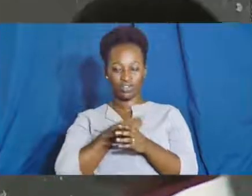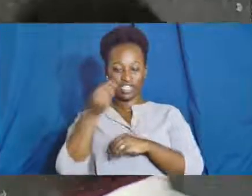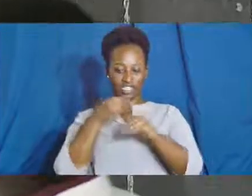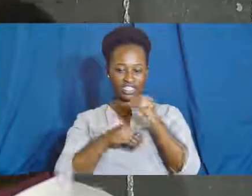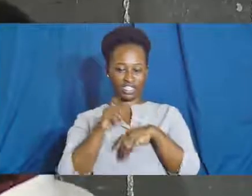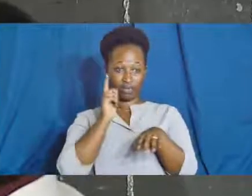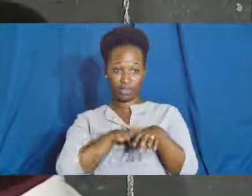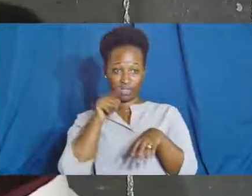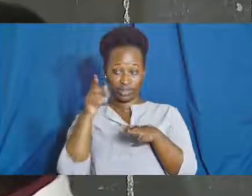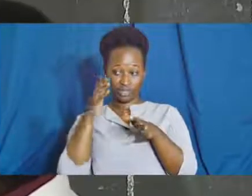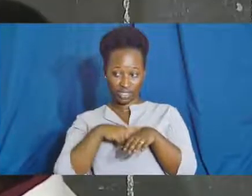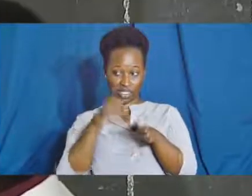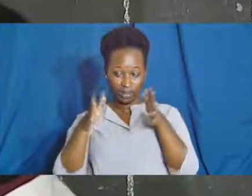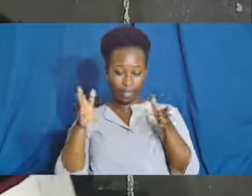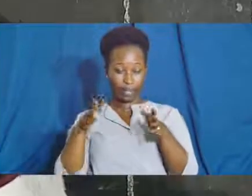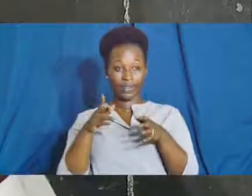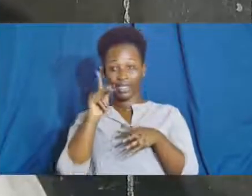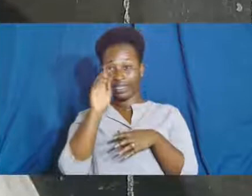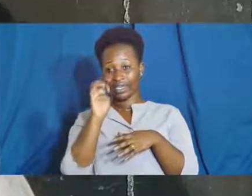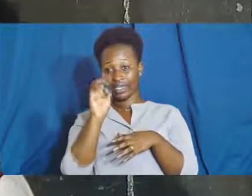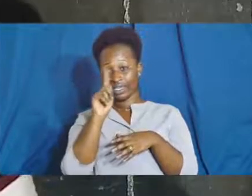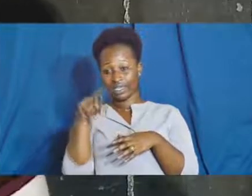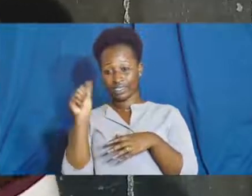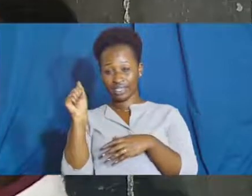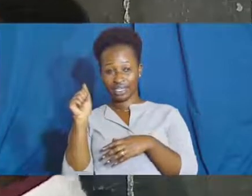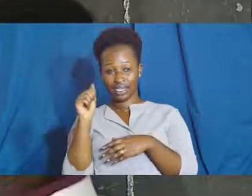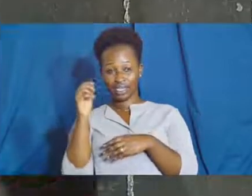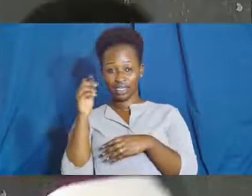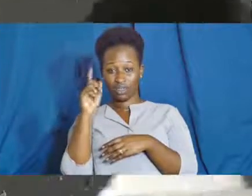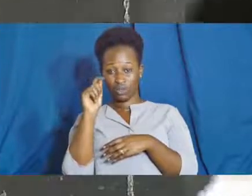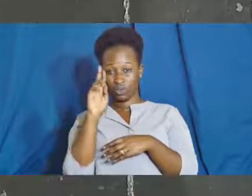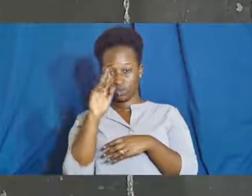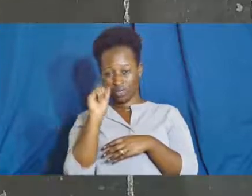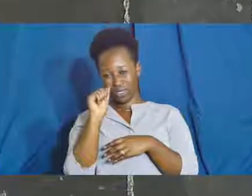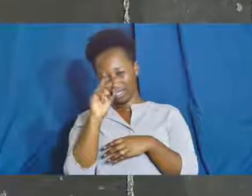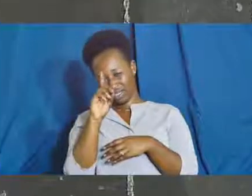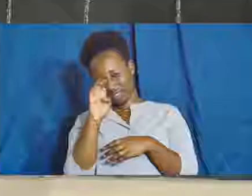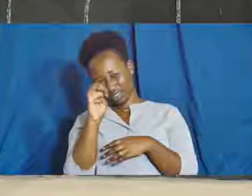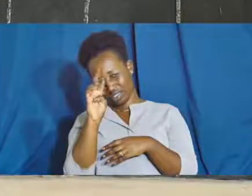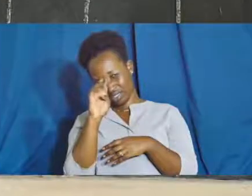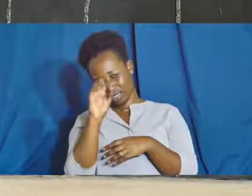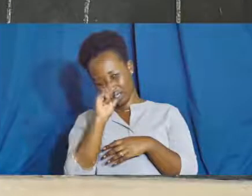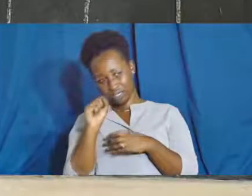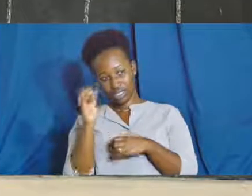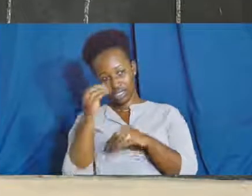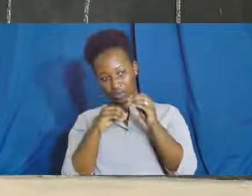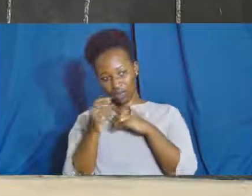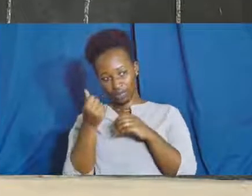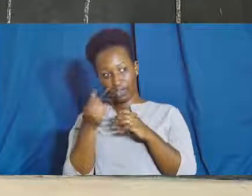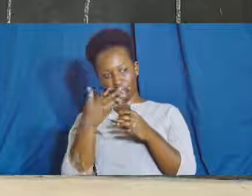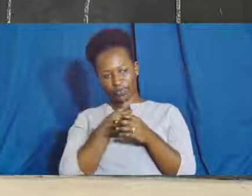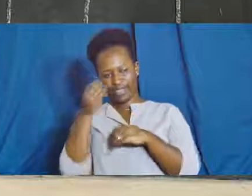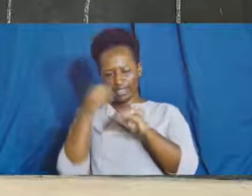this period, Kaiser Traders sold goods worth 300,000. So we have our